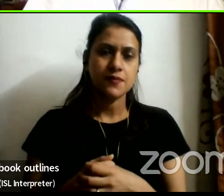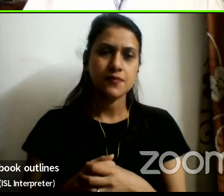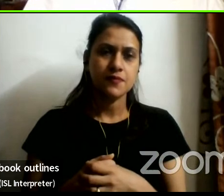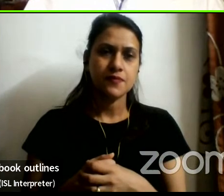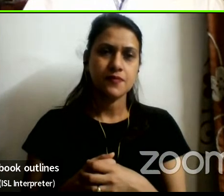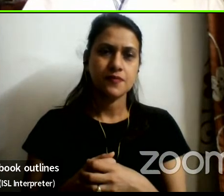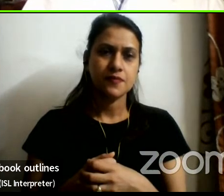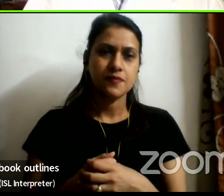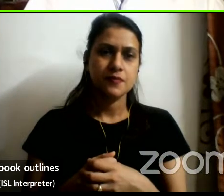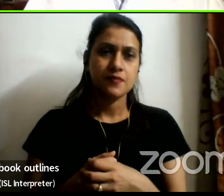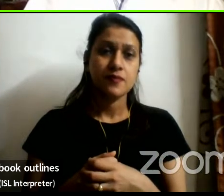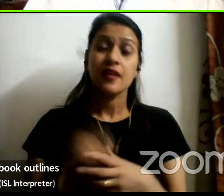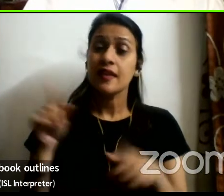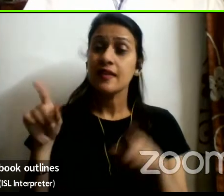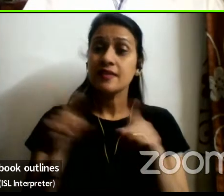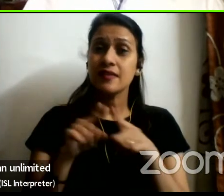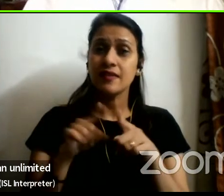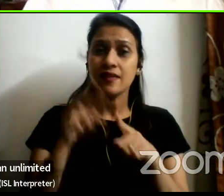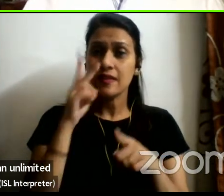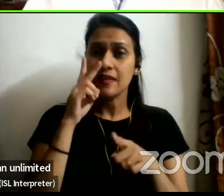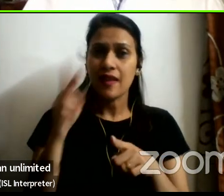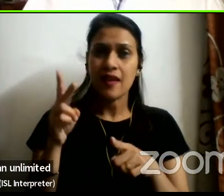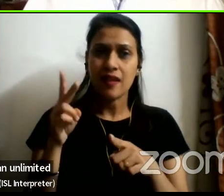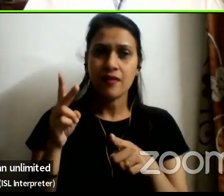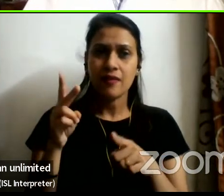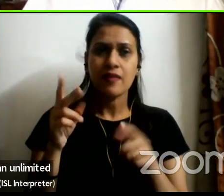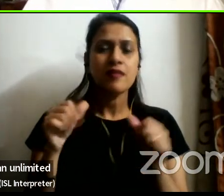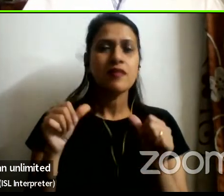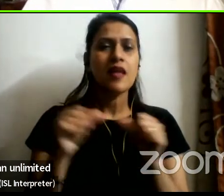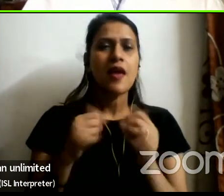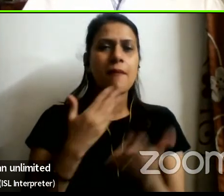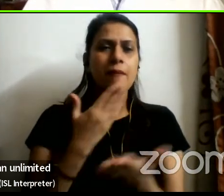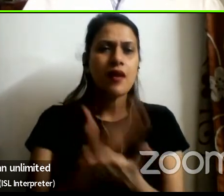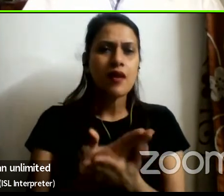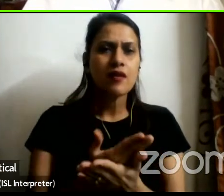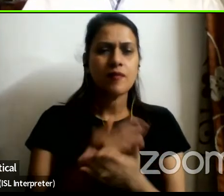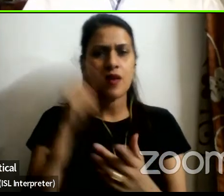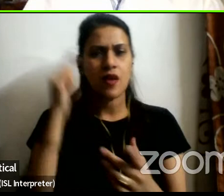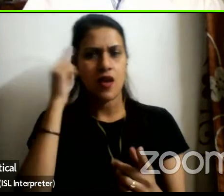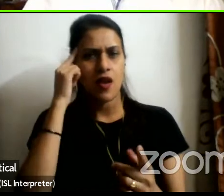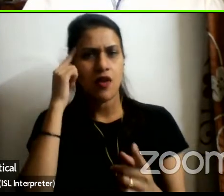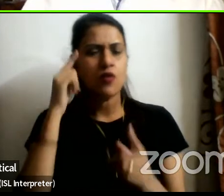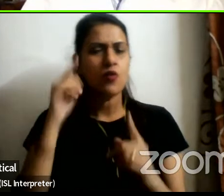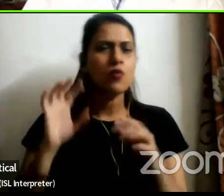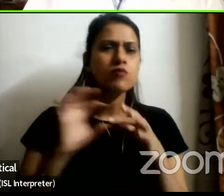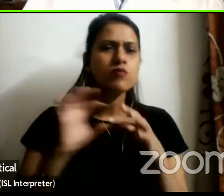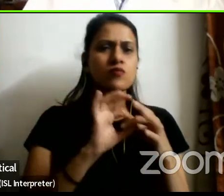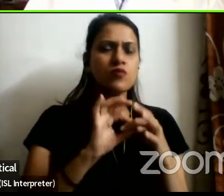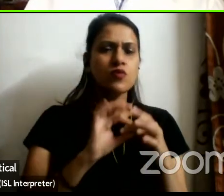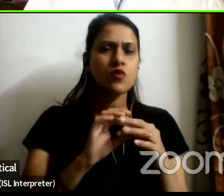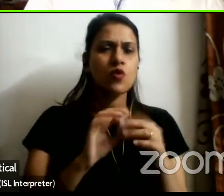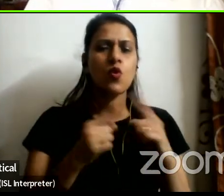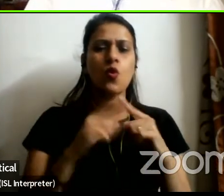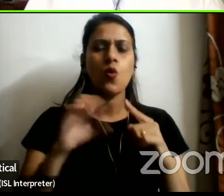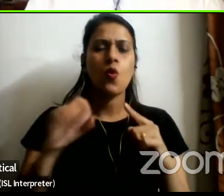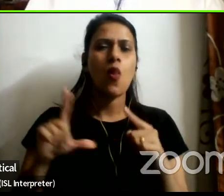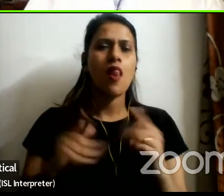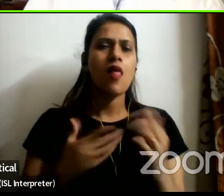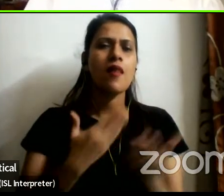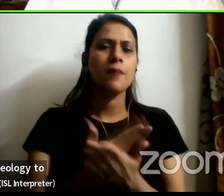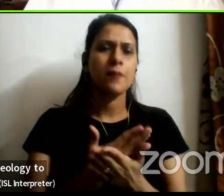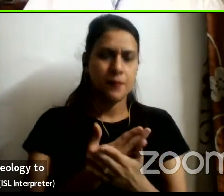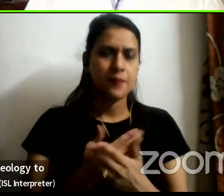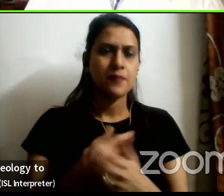It's like an emblematic case of application of political ideology to competition content. And therefore, insofar as the